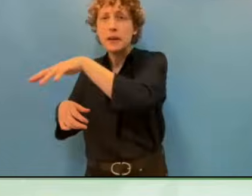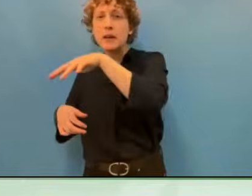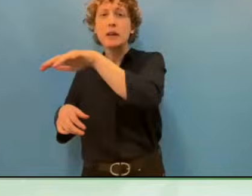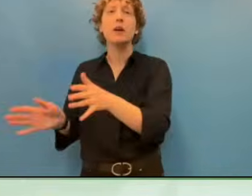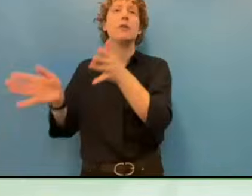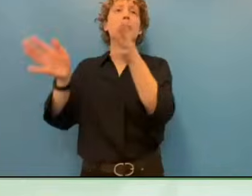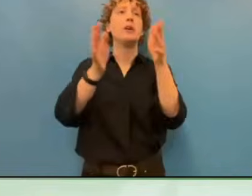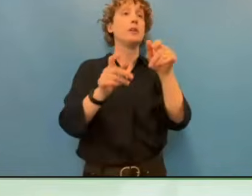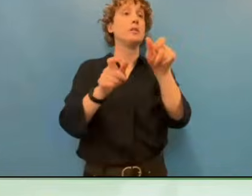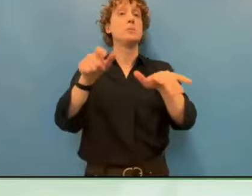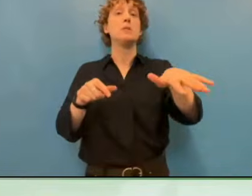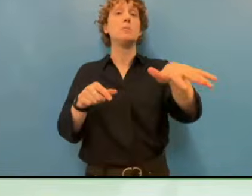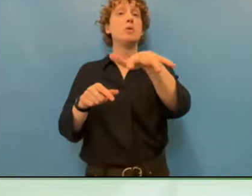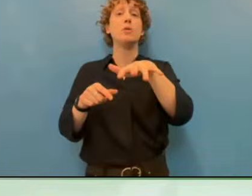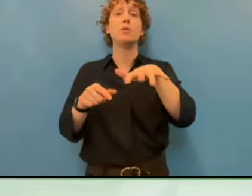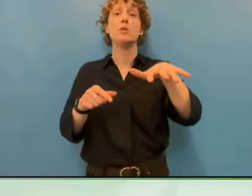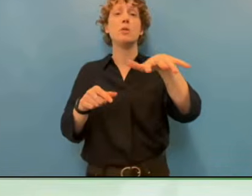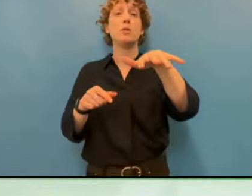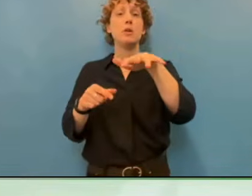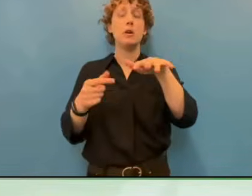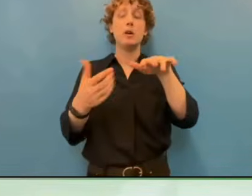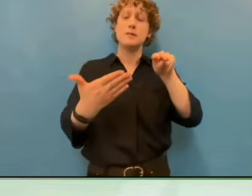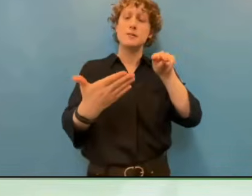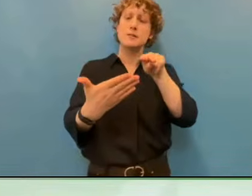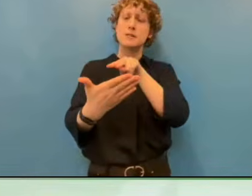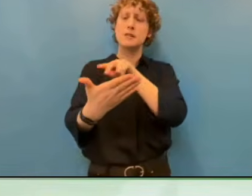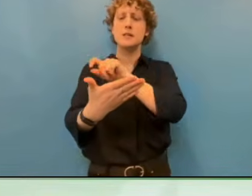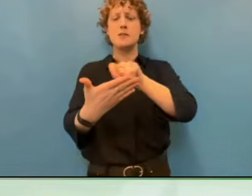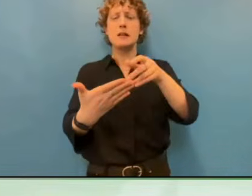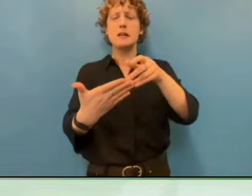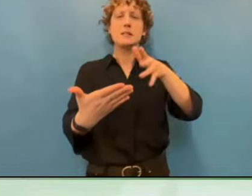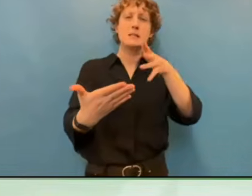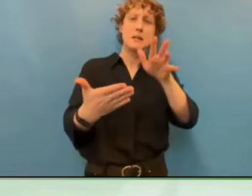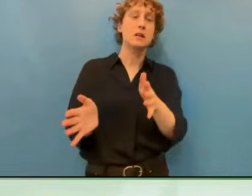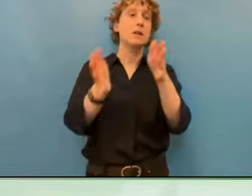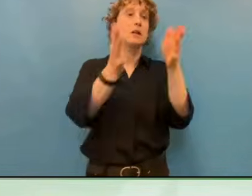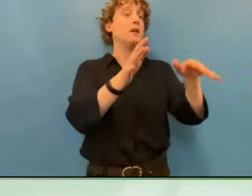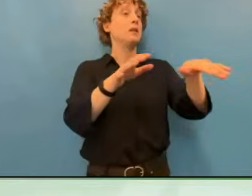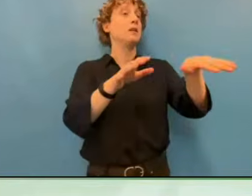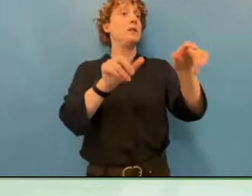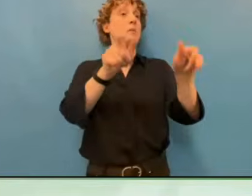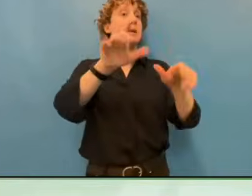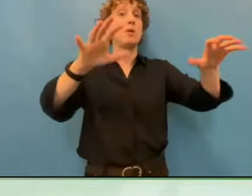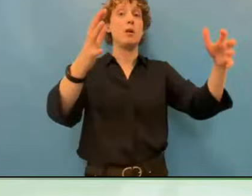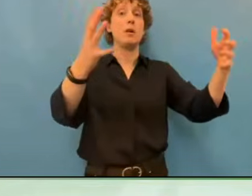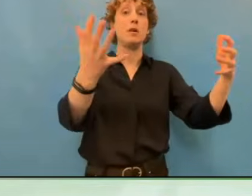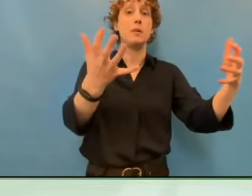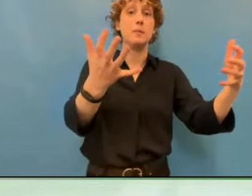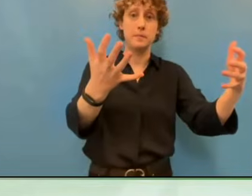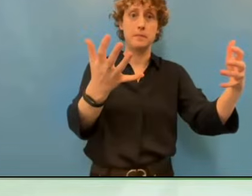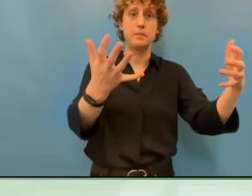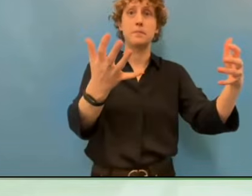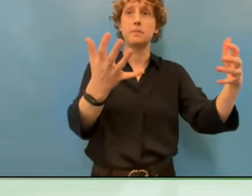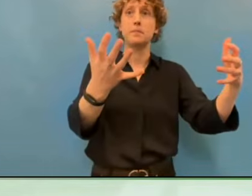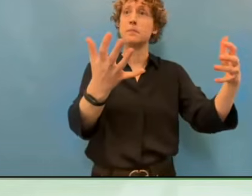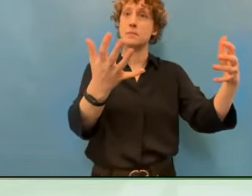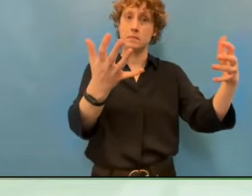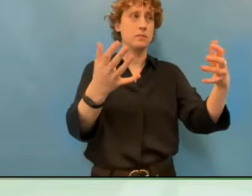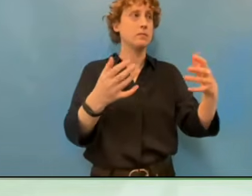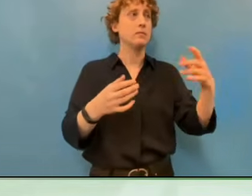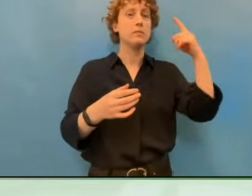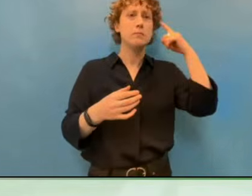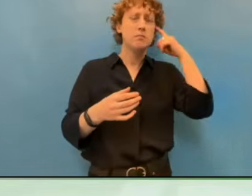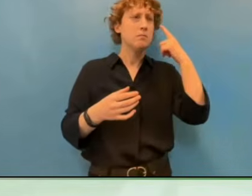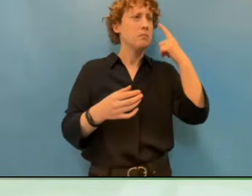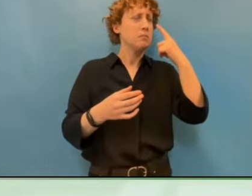not so easiness of reading, people who have issues with sensoric and so on. So we said, okay, we need to put that broader.